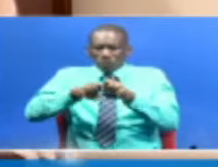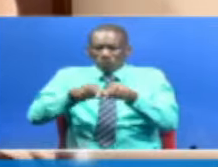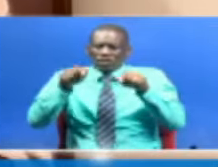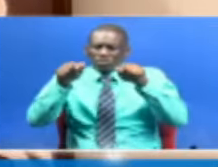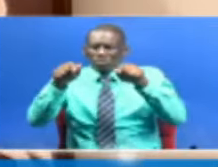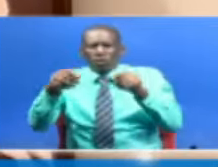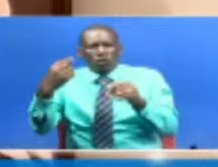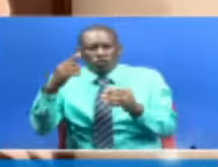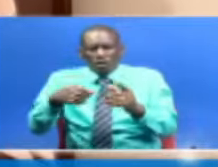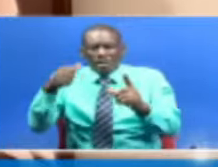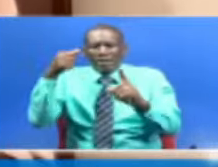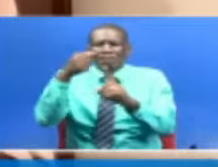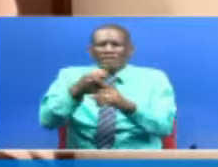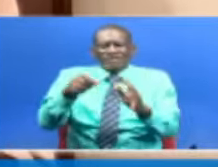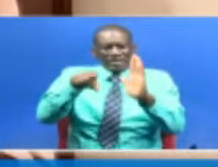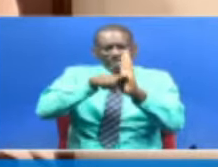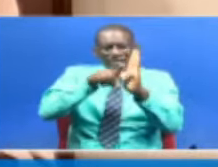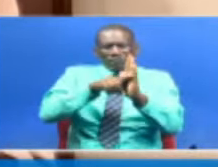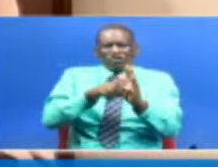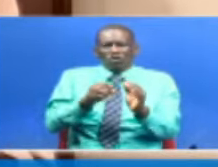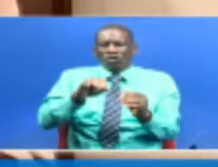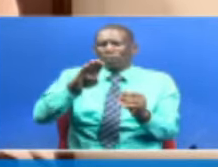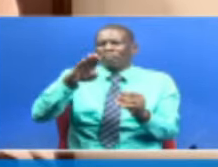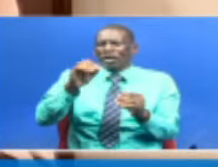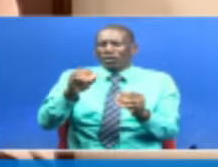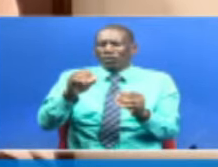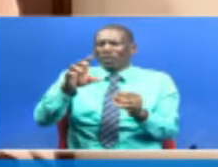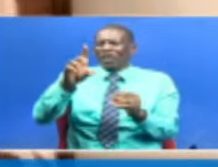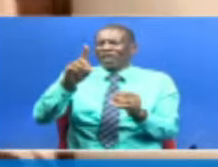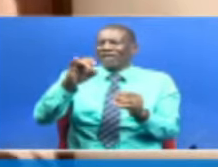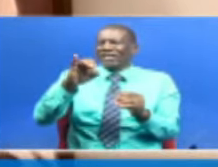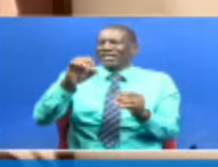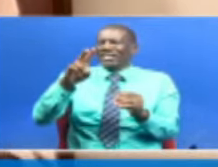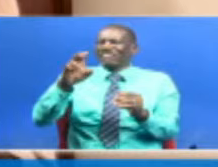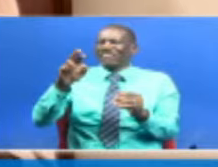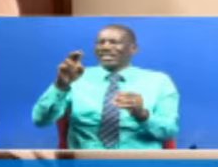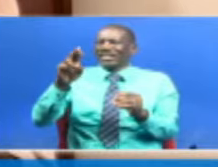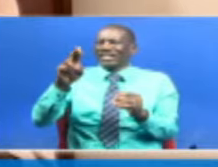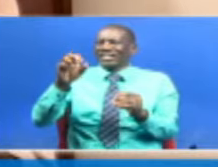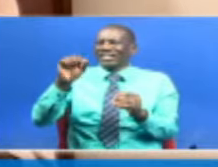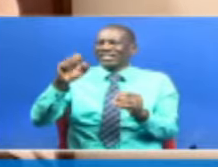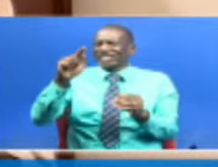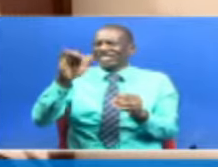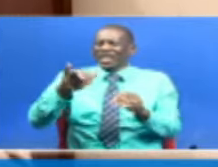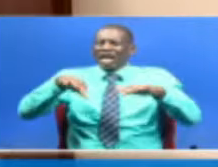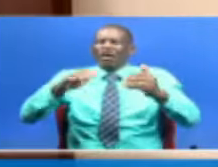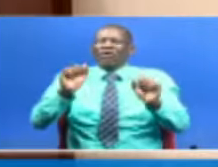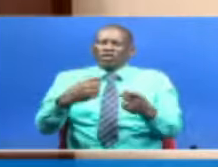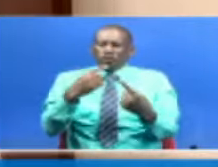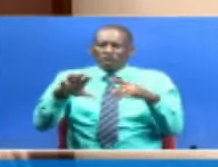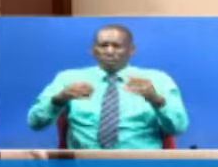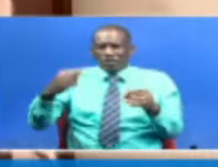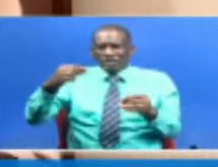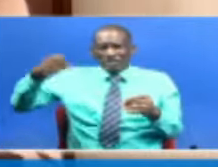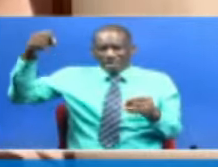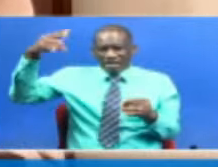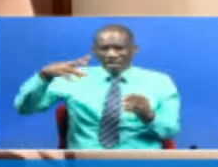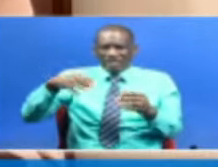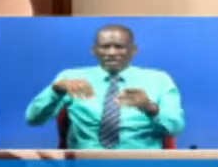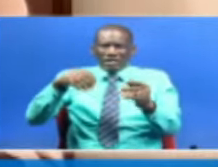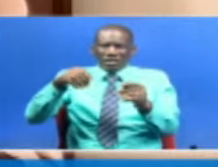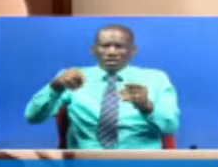of impacting negatively on biodiversity. How can you then talk about greening energy when we are